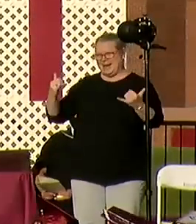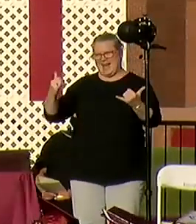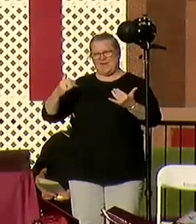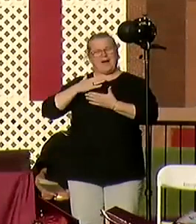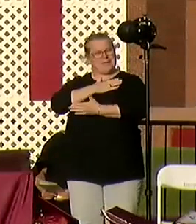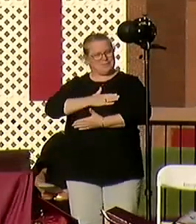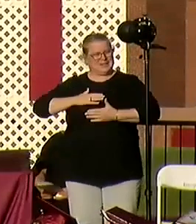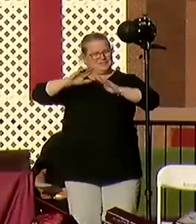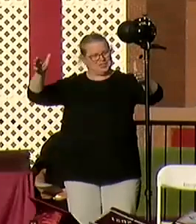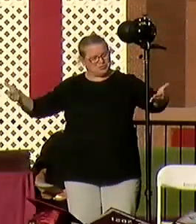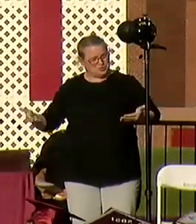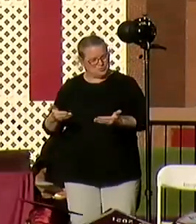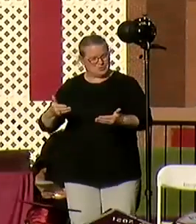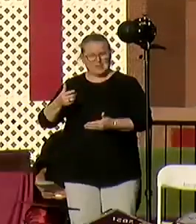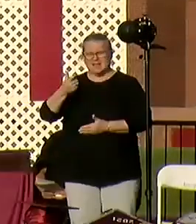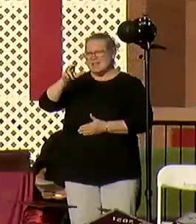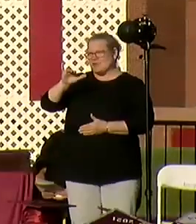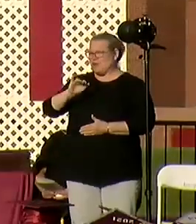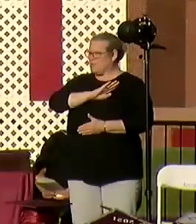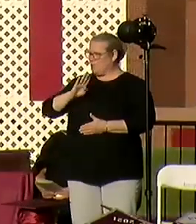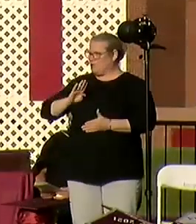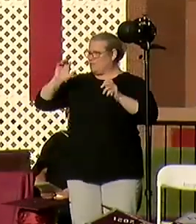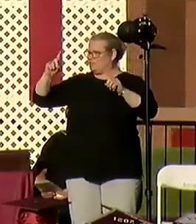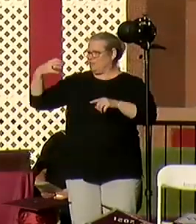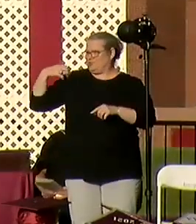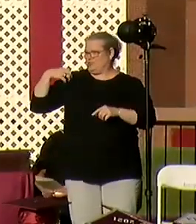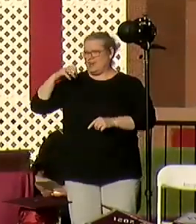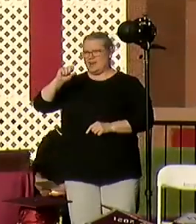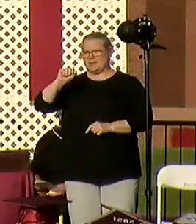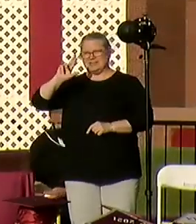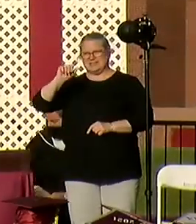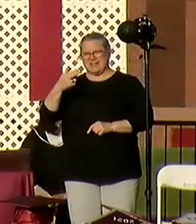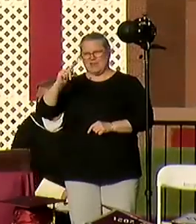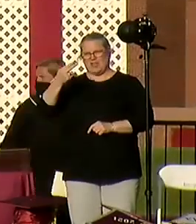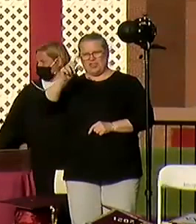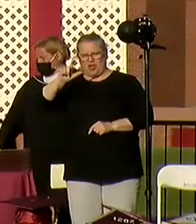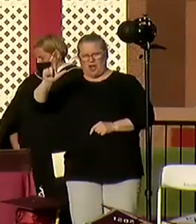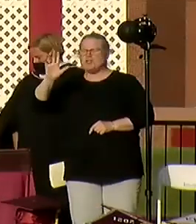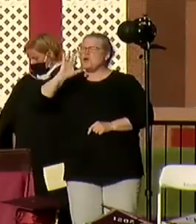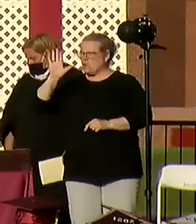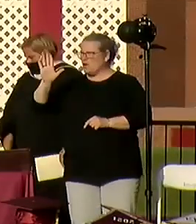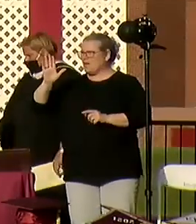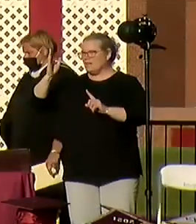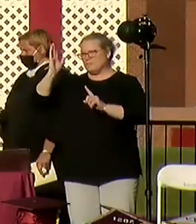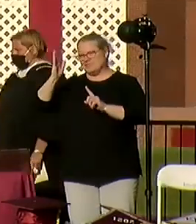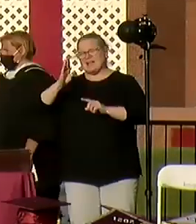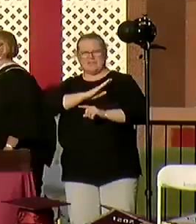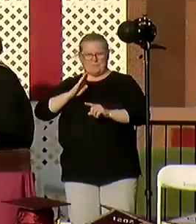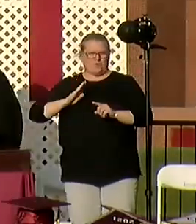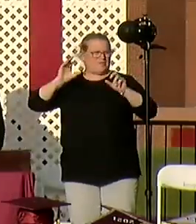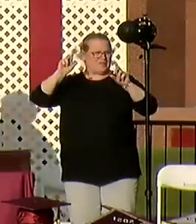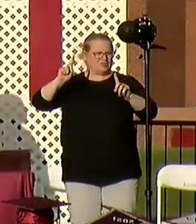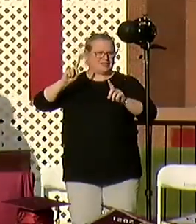to introduce the Granby Board of Education Chair, Sarah Thal, who will present the Board of Education